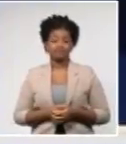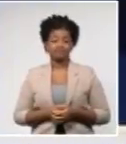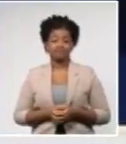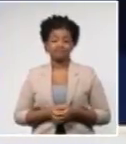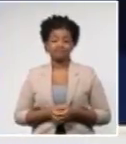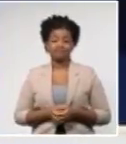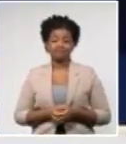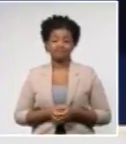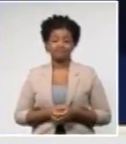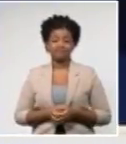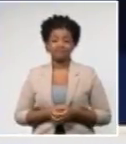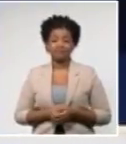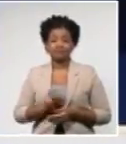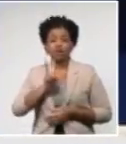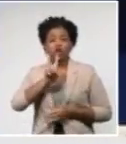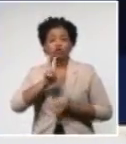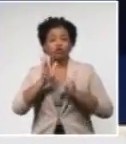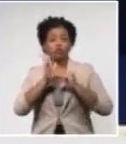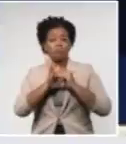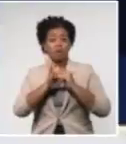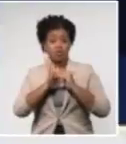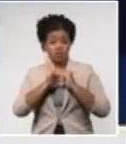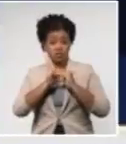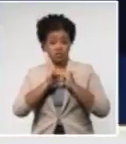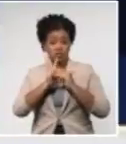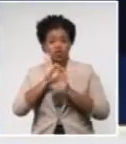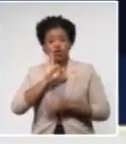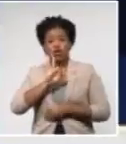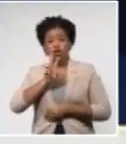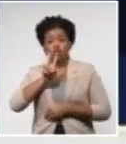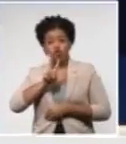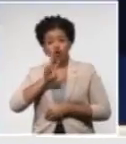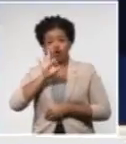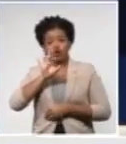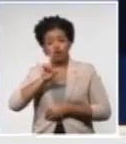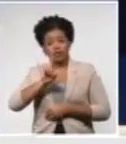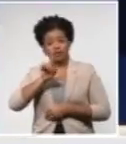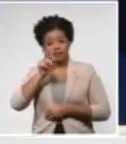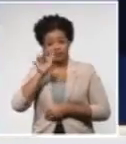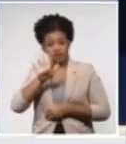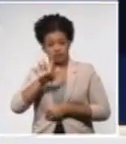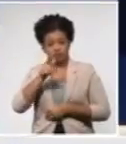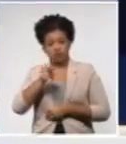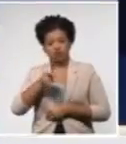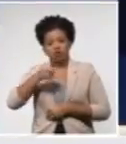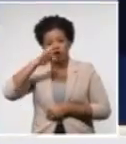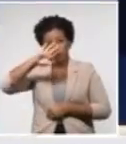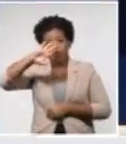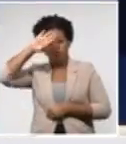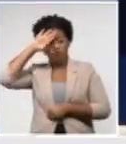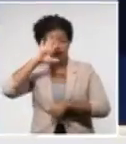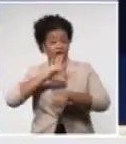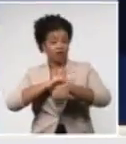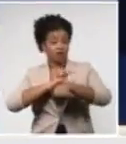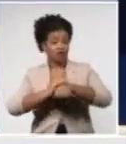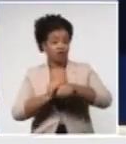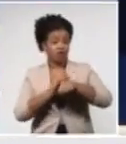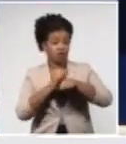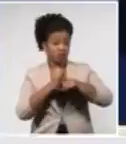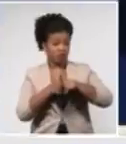And of the 2,295 patients diagnosed with the disease in Cuba,